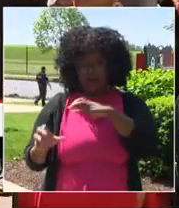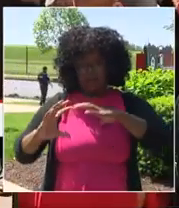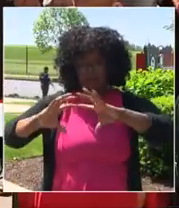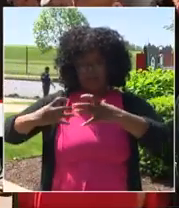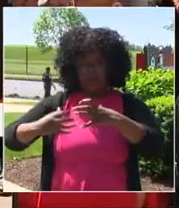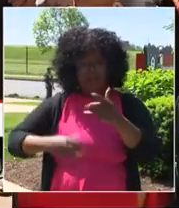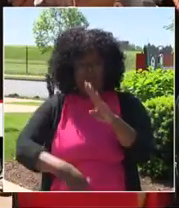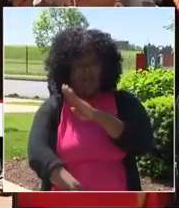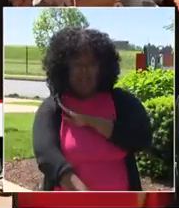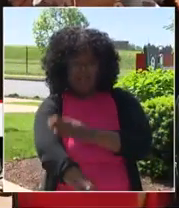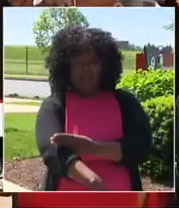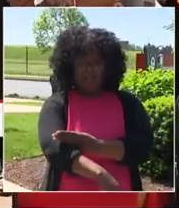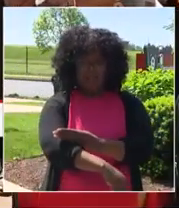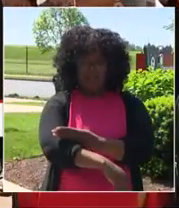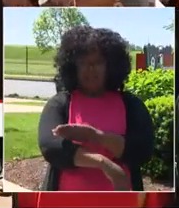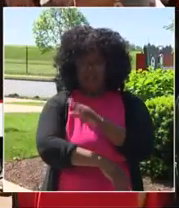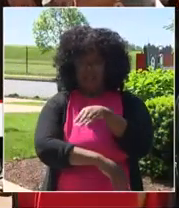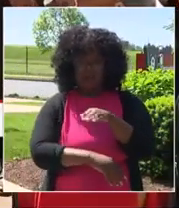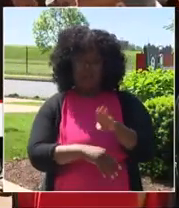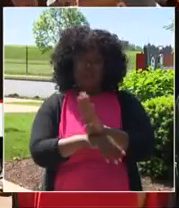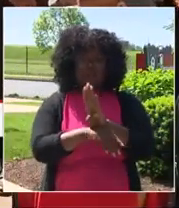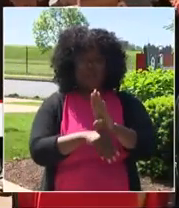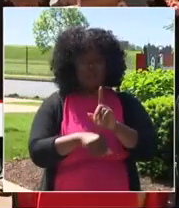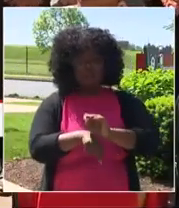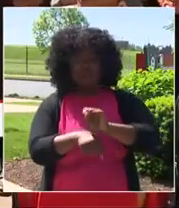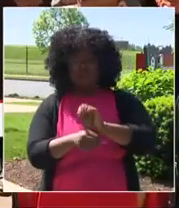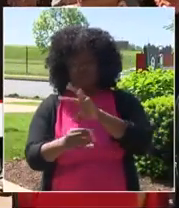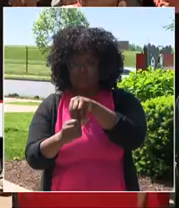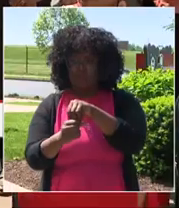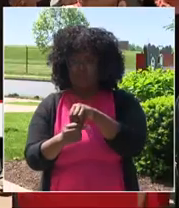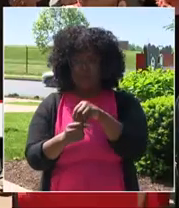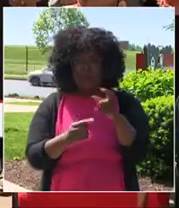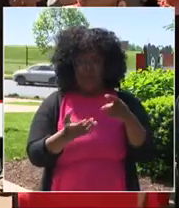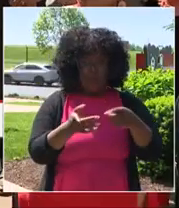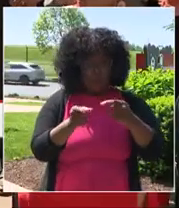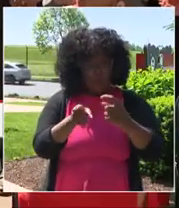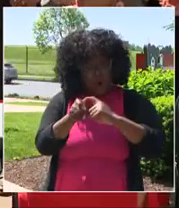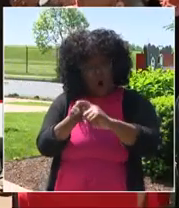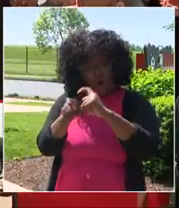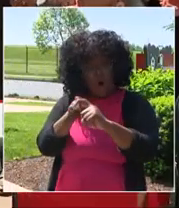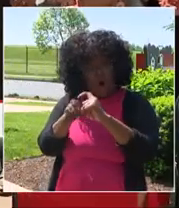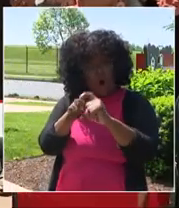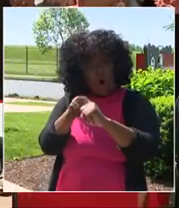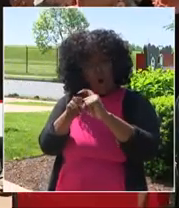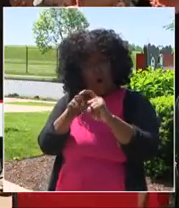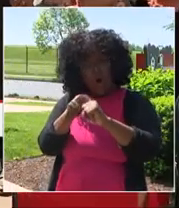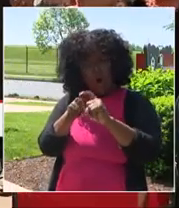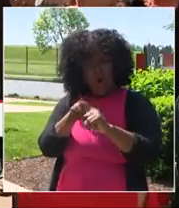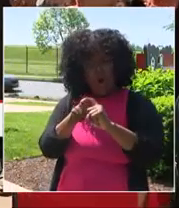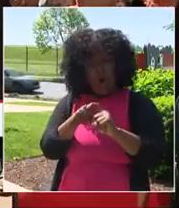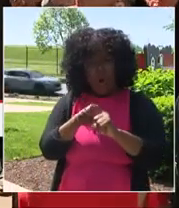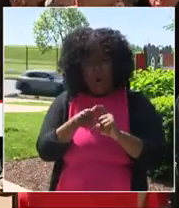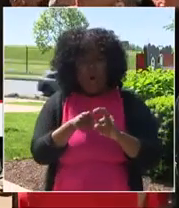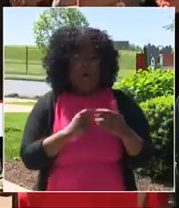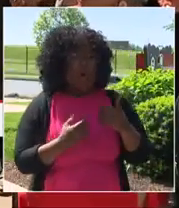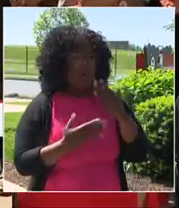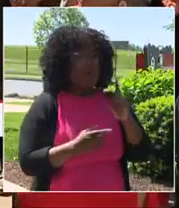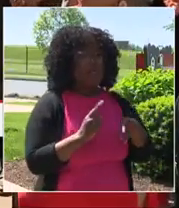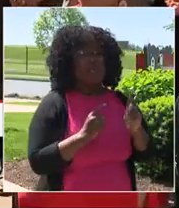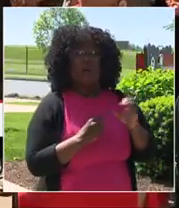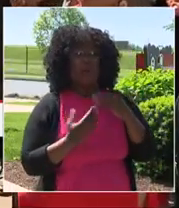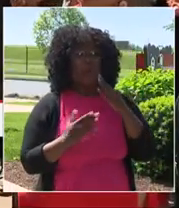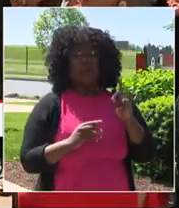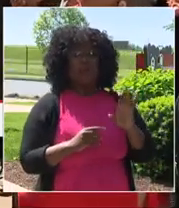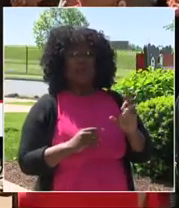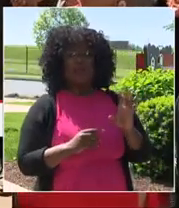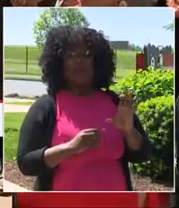have a responsibility to determine what they're voting on and what is the impact. And to just say, oh, I don't know about the DC issue, that's not an excuse.